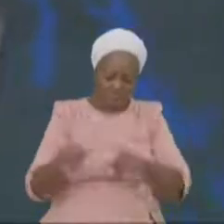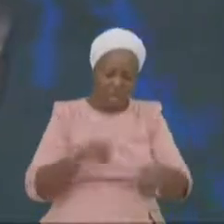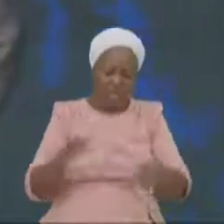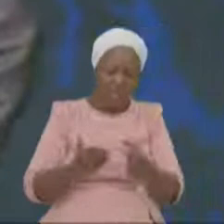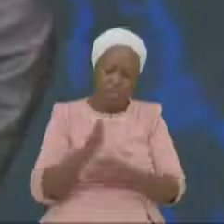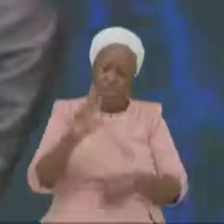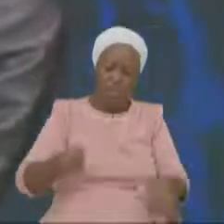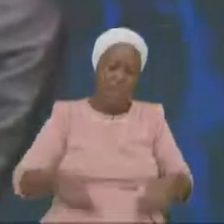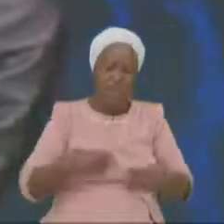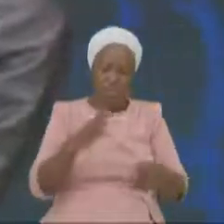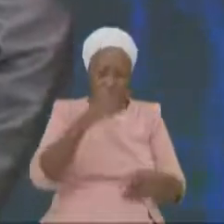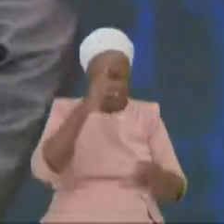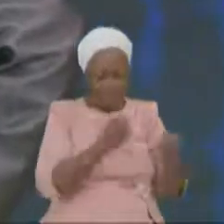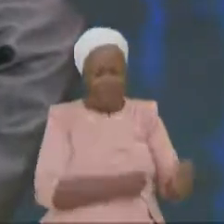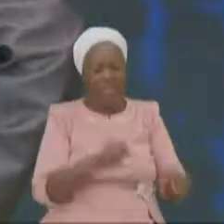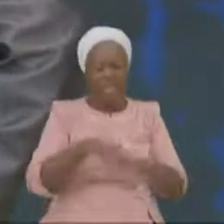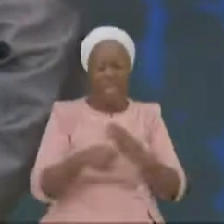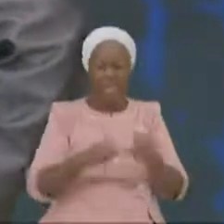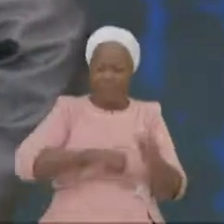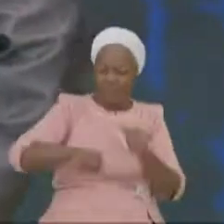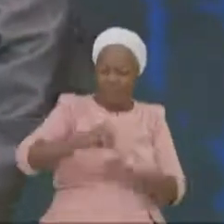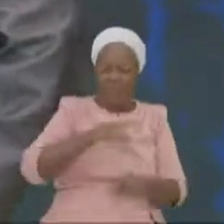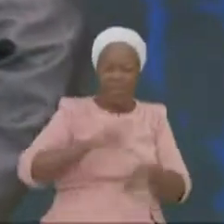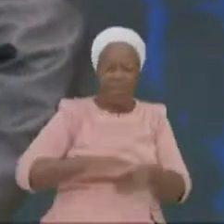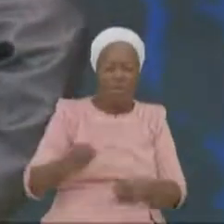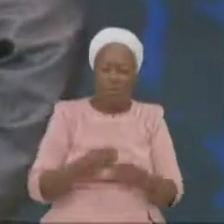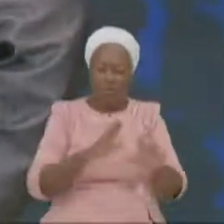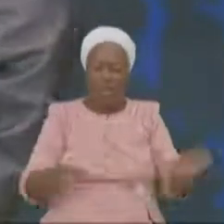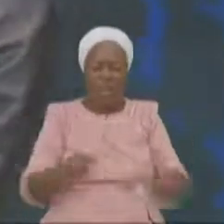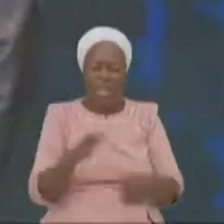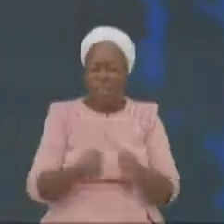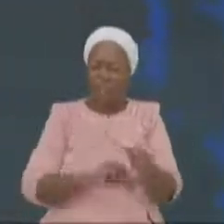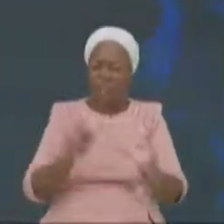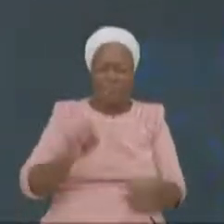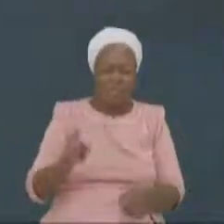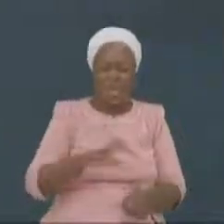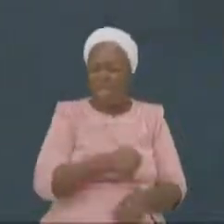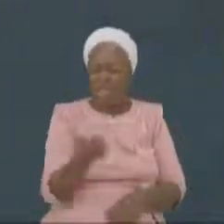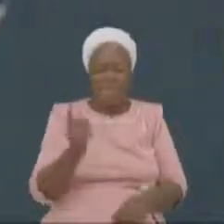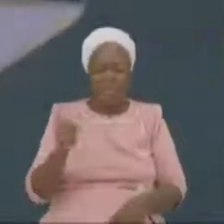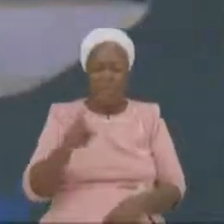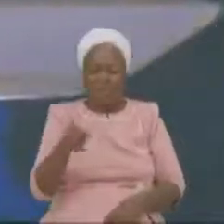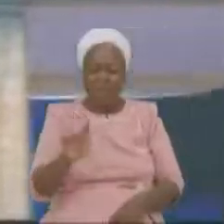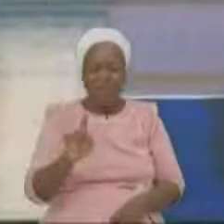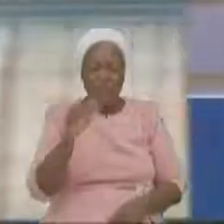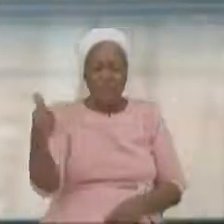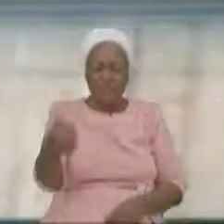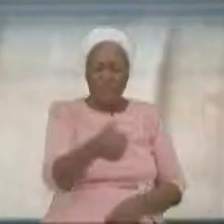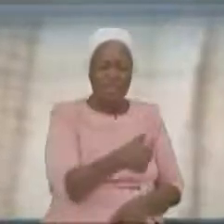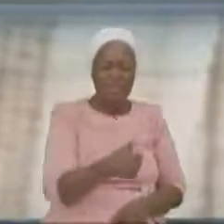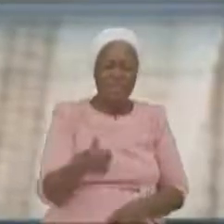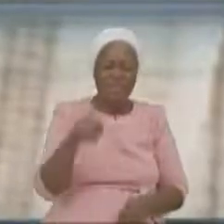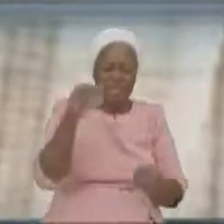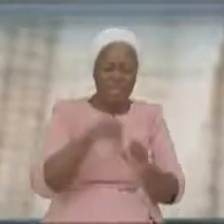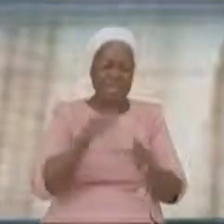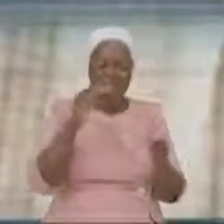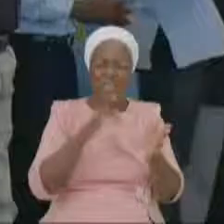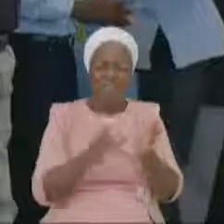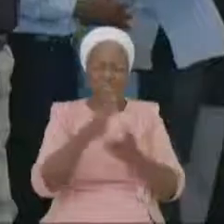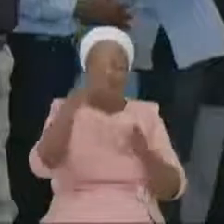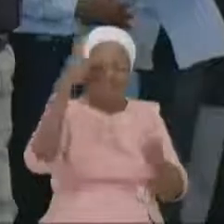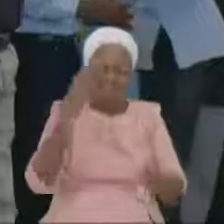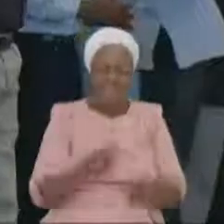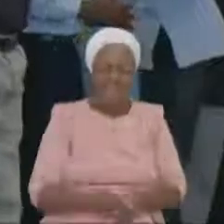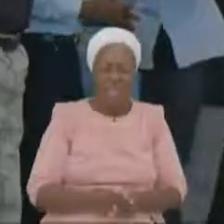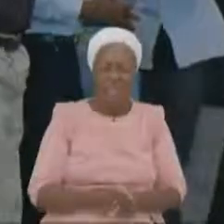by faith, in the fellowship, on the field, everywhere, anywhere you find yourself, in